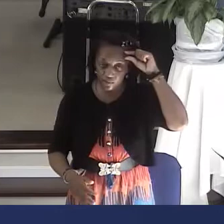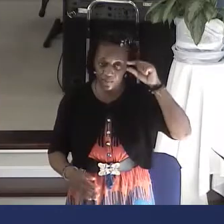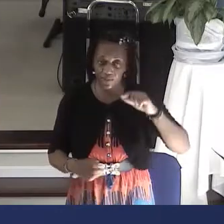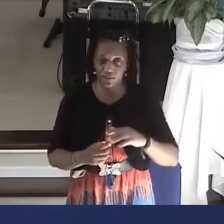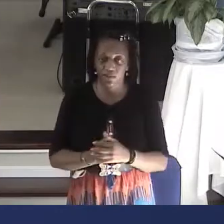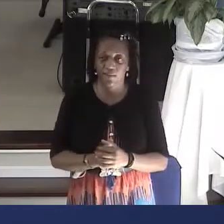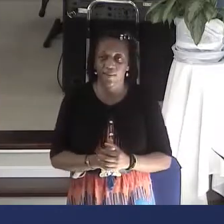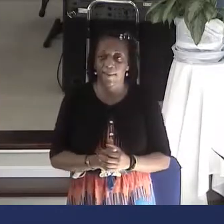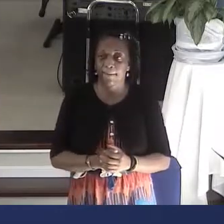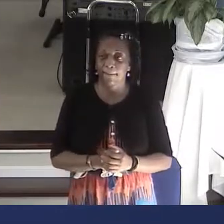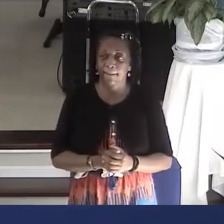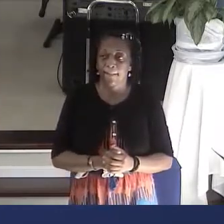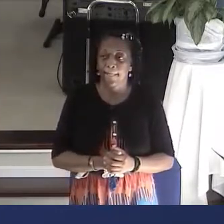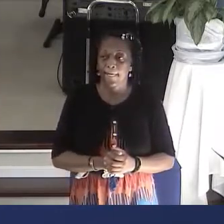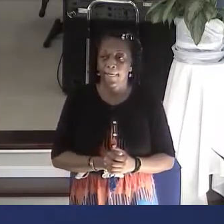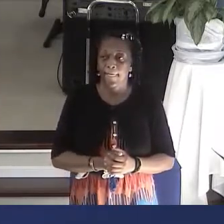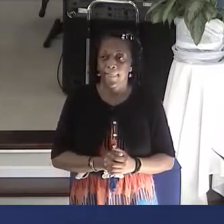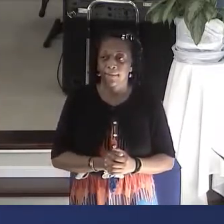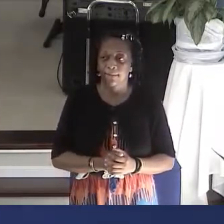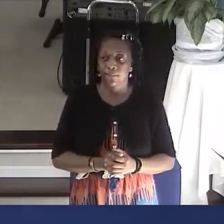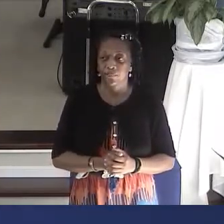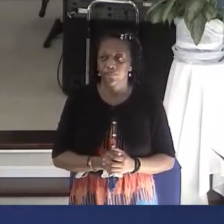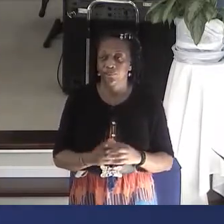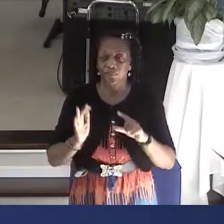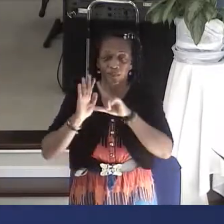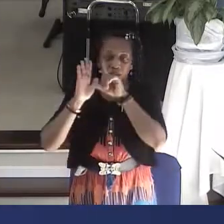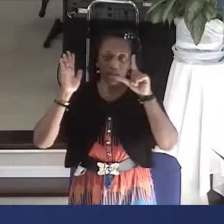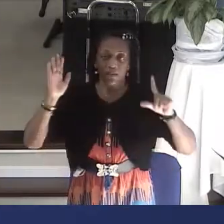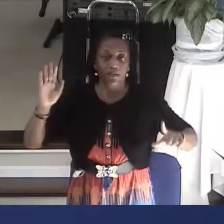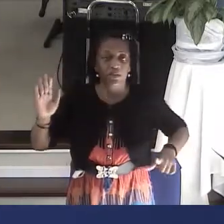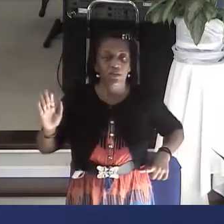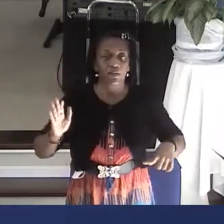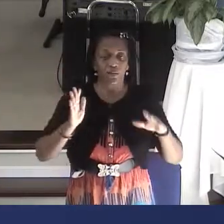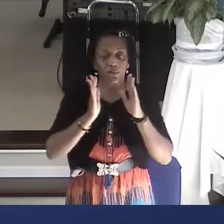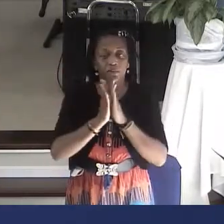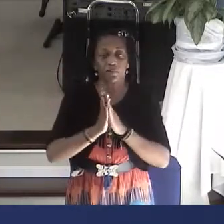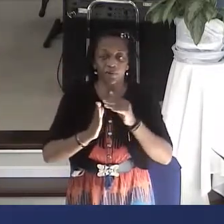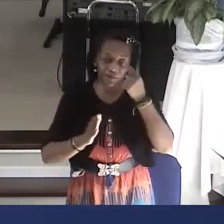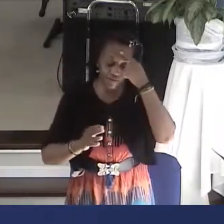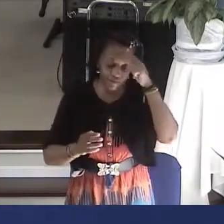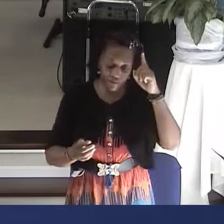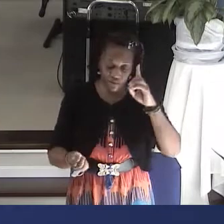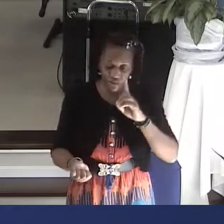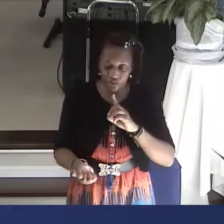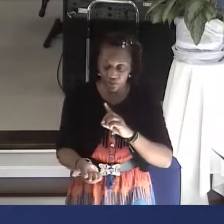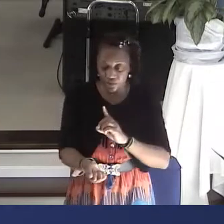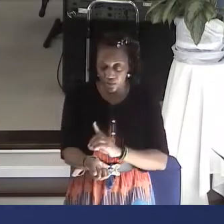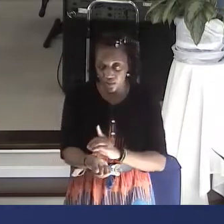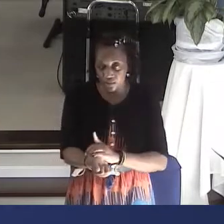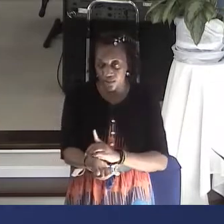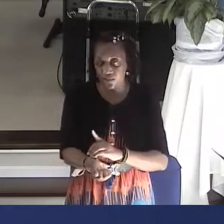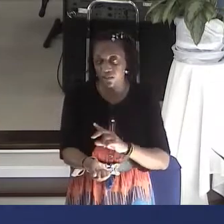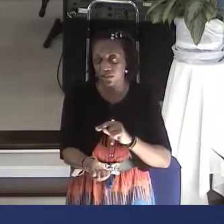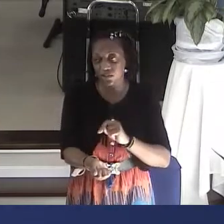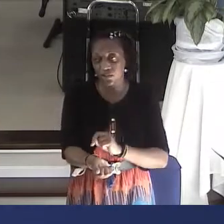Oh God, we pray for all the frontline workers, our nurses, our doctors, our security force.